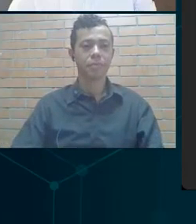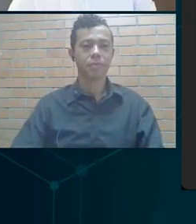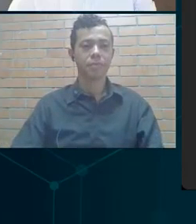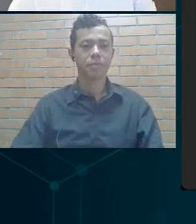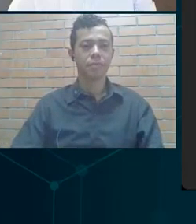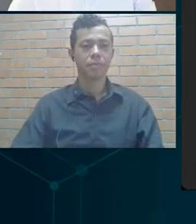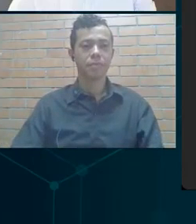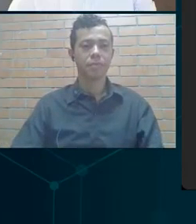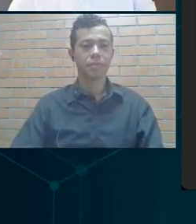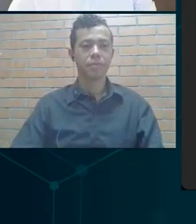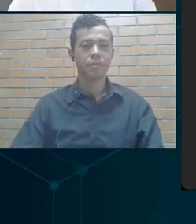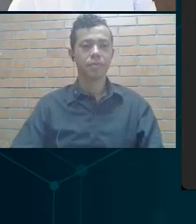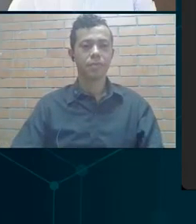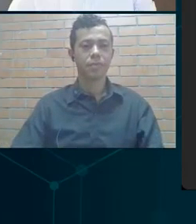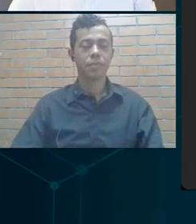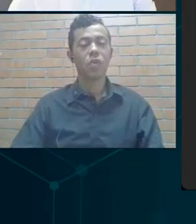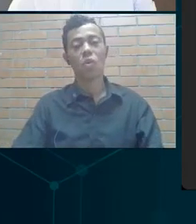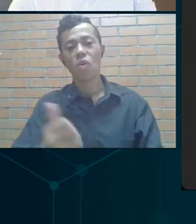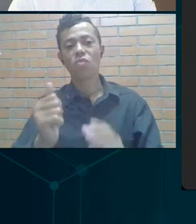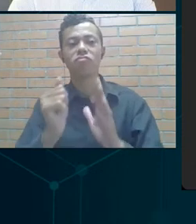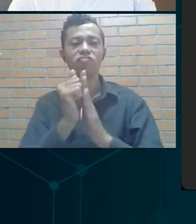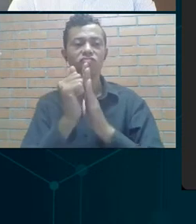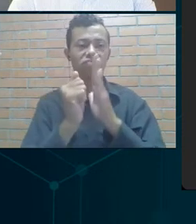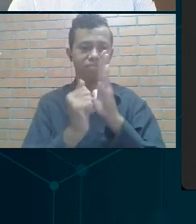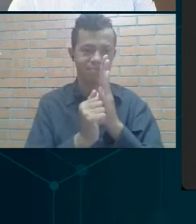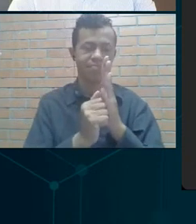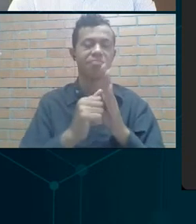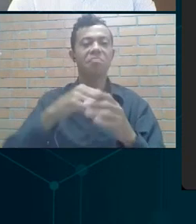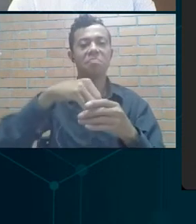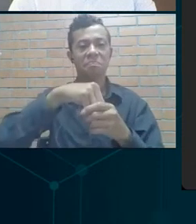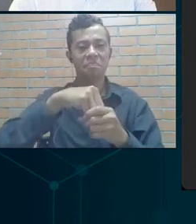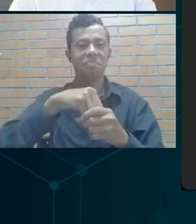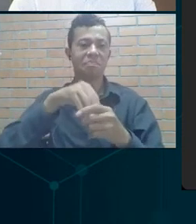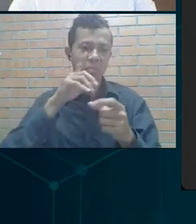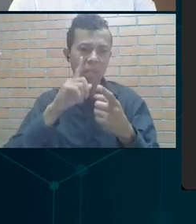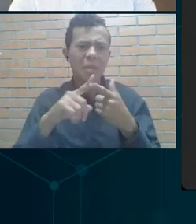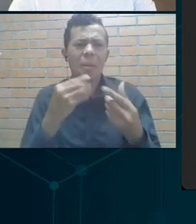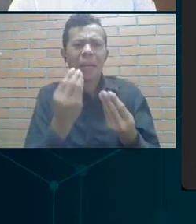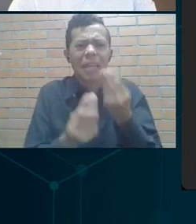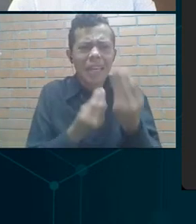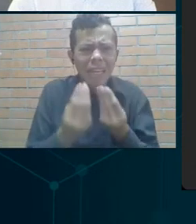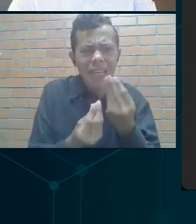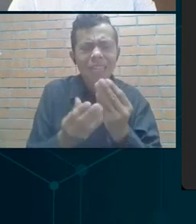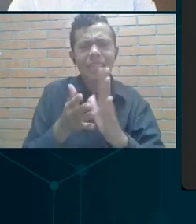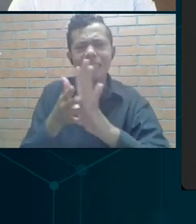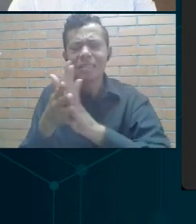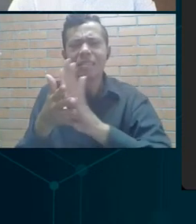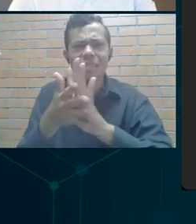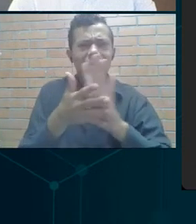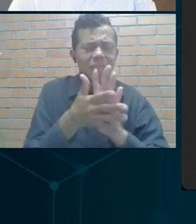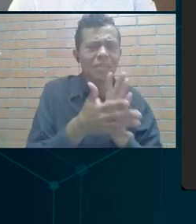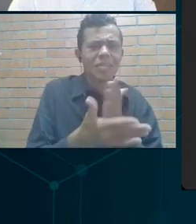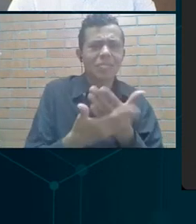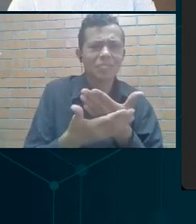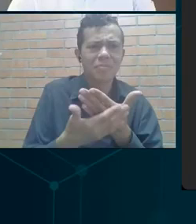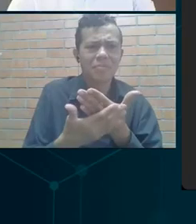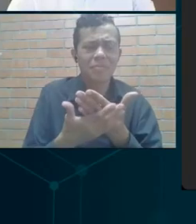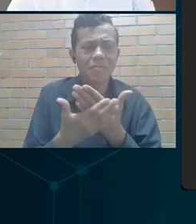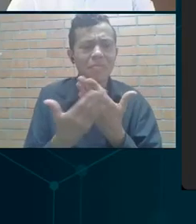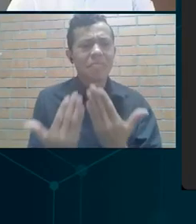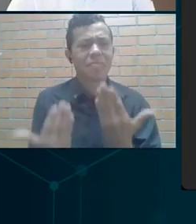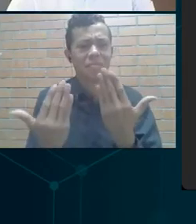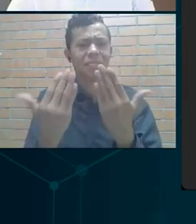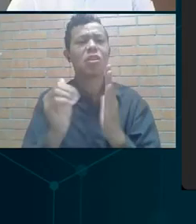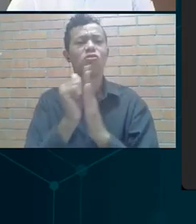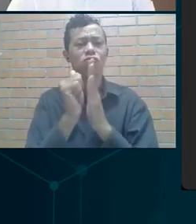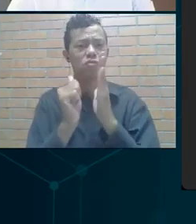leveraging open source software. And that's something else that came along. Basically, open source now